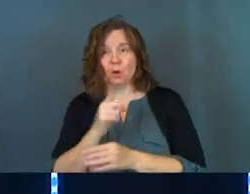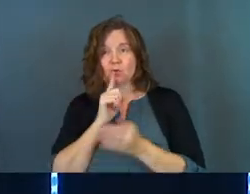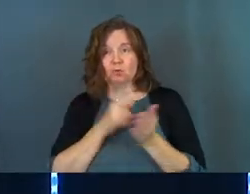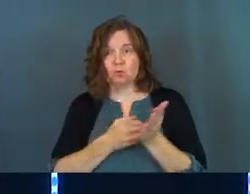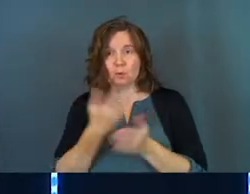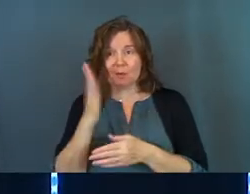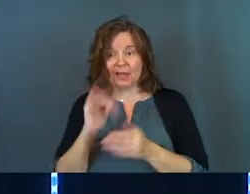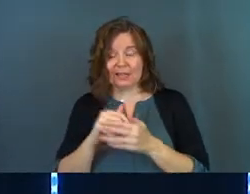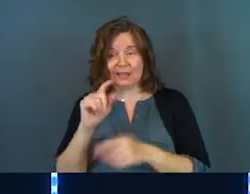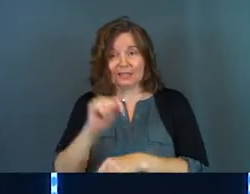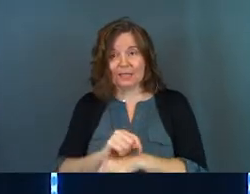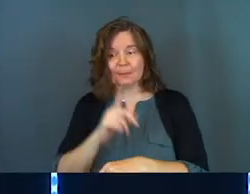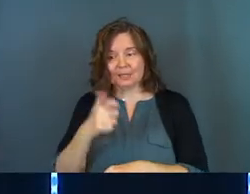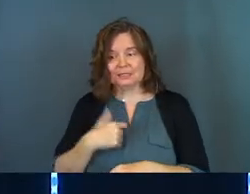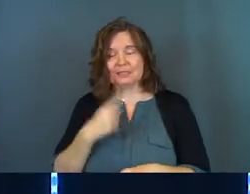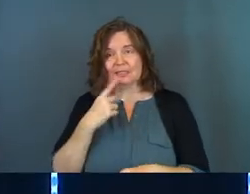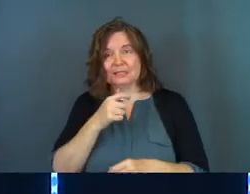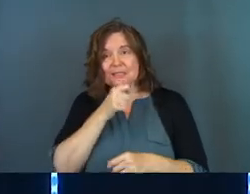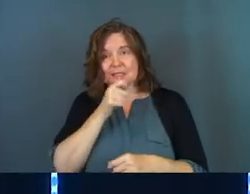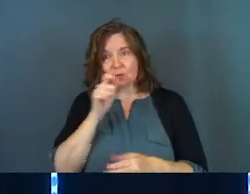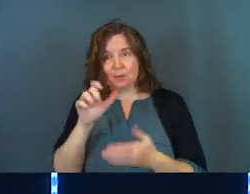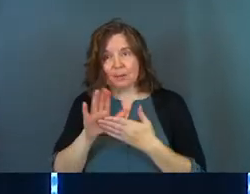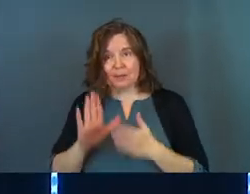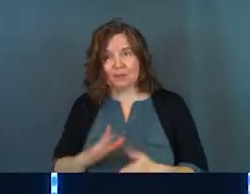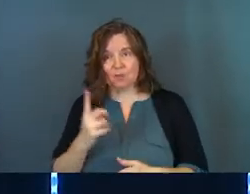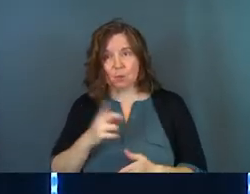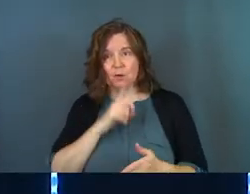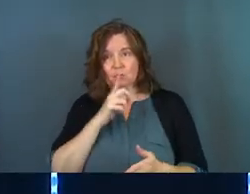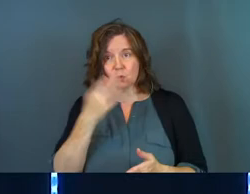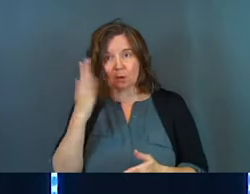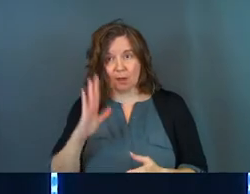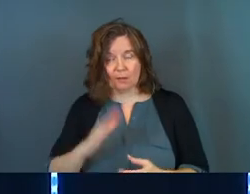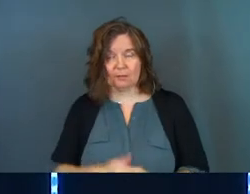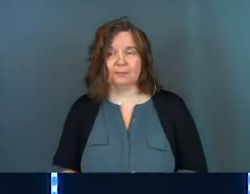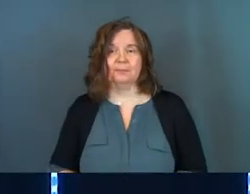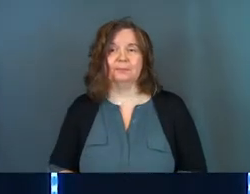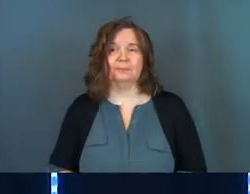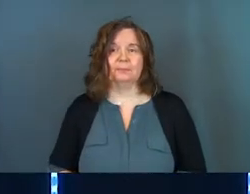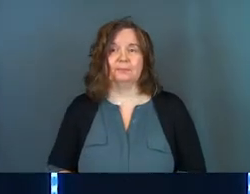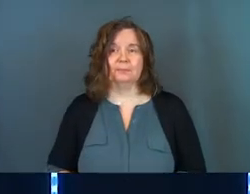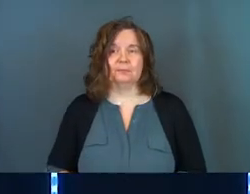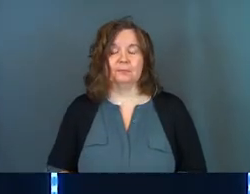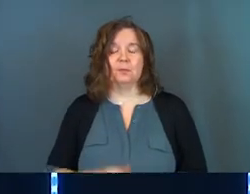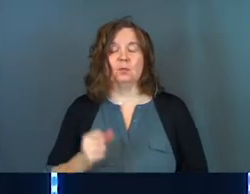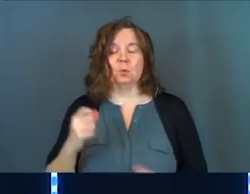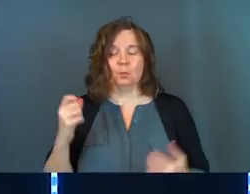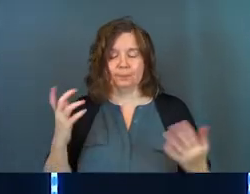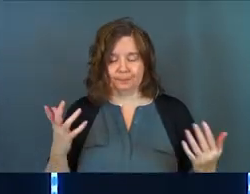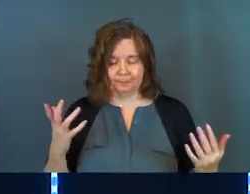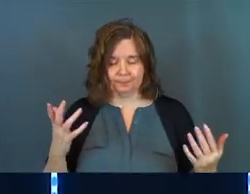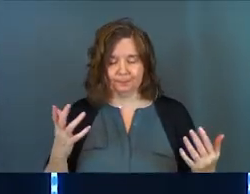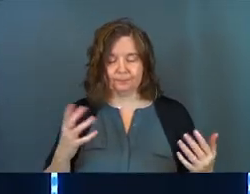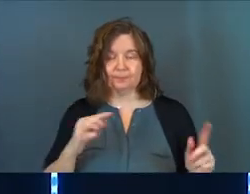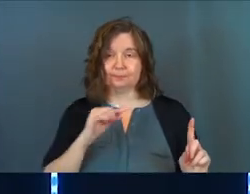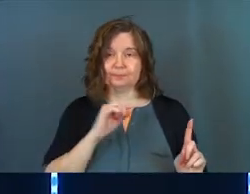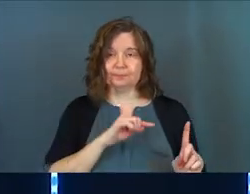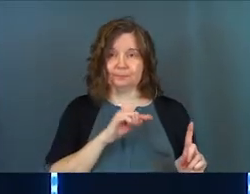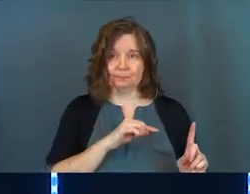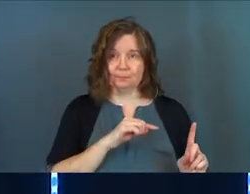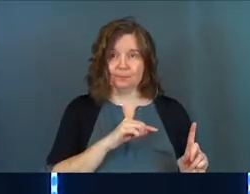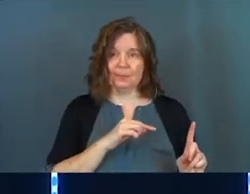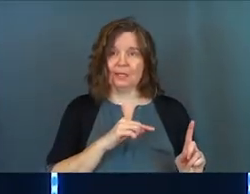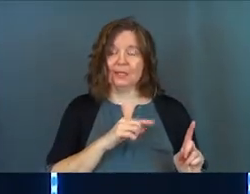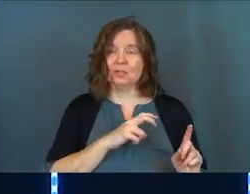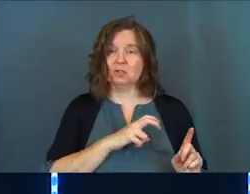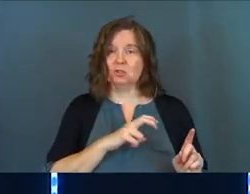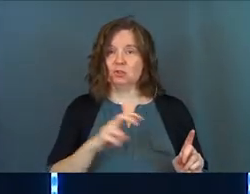true God in the temple, because he's secretly a believer in the one true God. And so the Ethiopian official